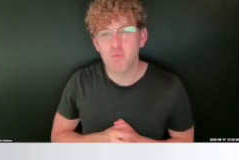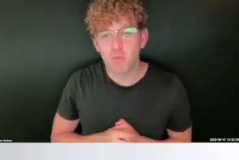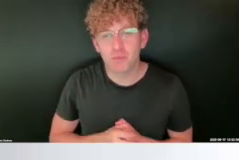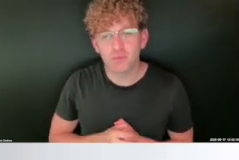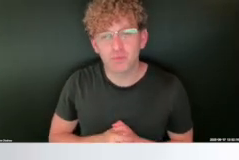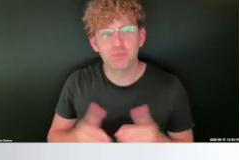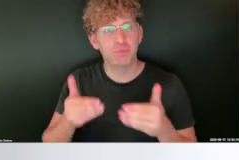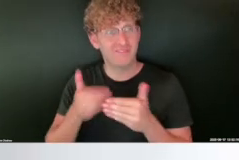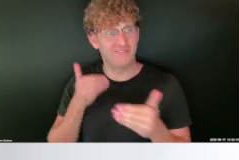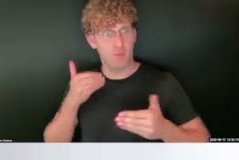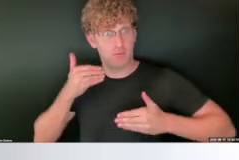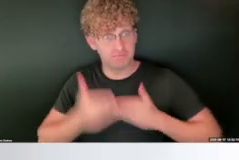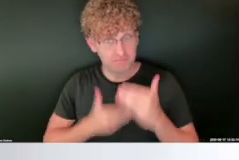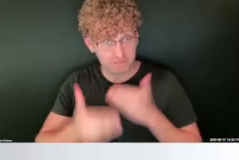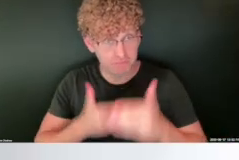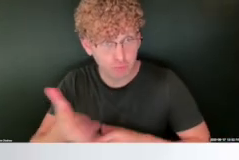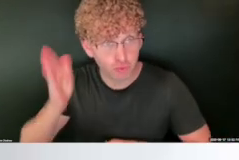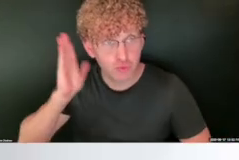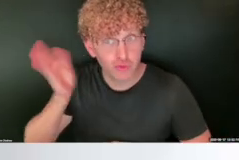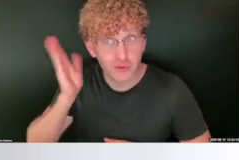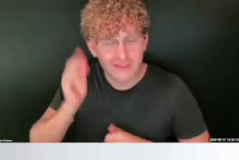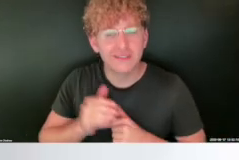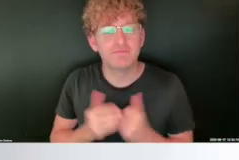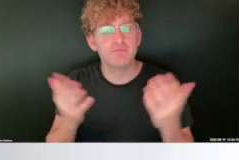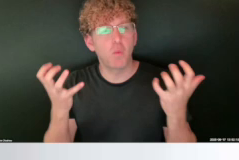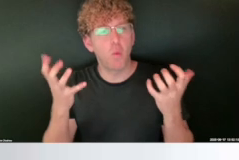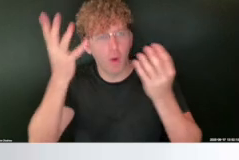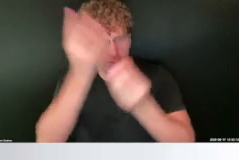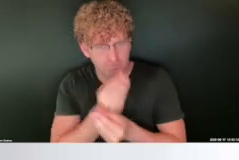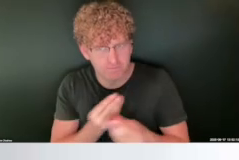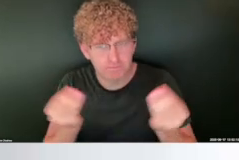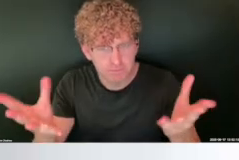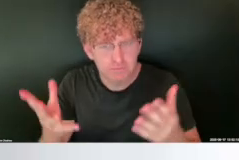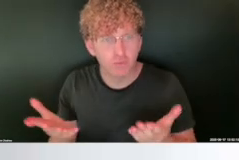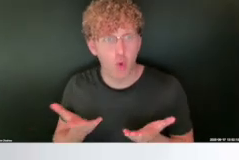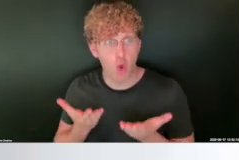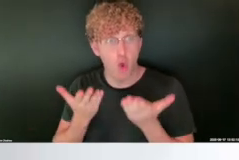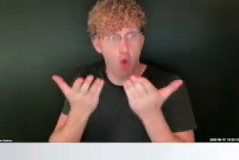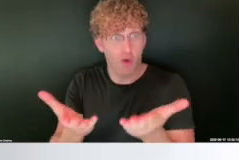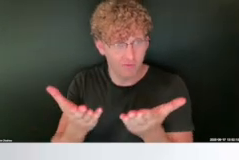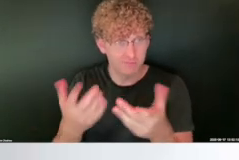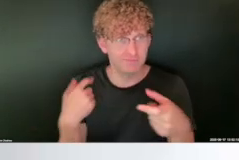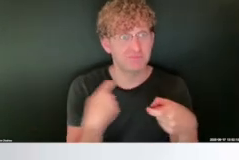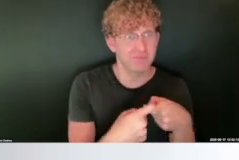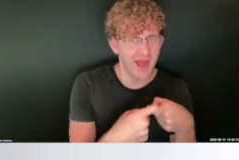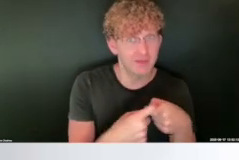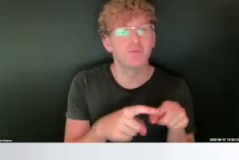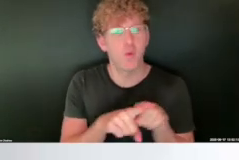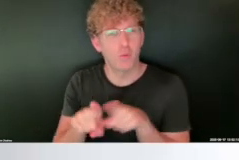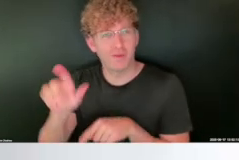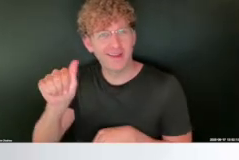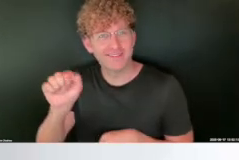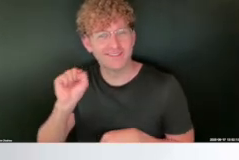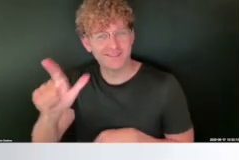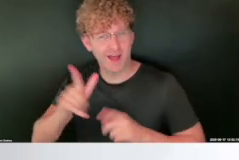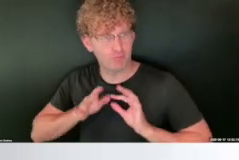official presentation, I'd like to let everyone know that we're offering Spanish and American Sign Language